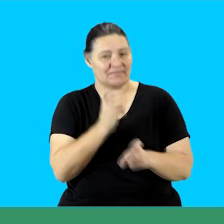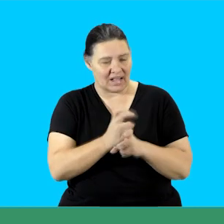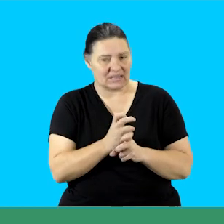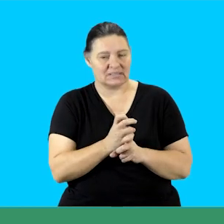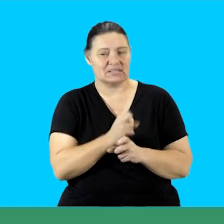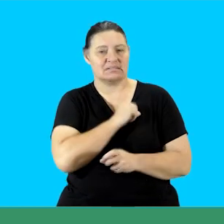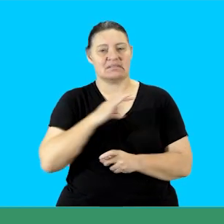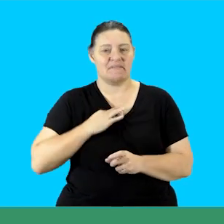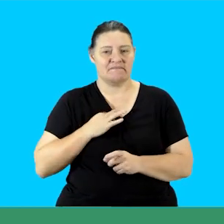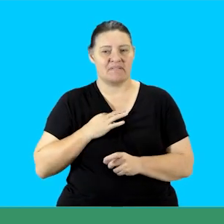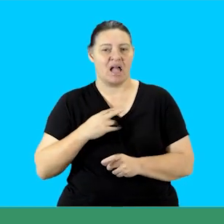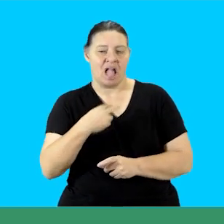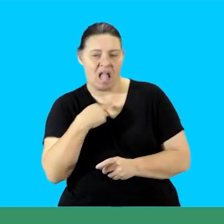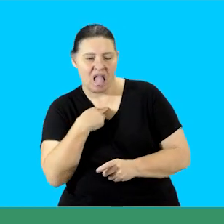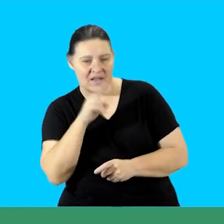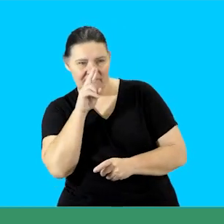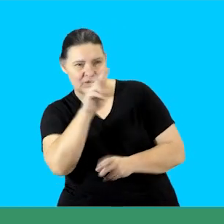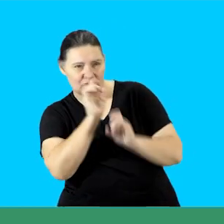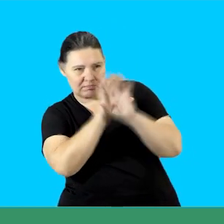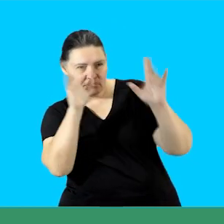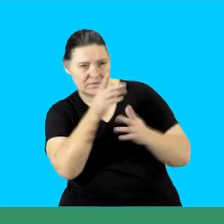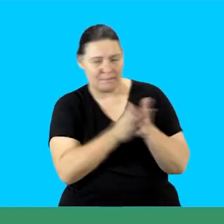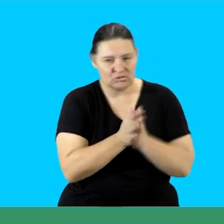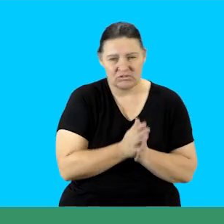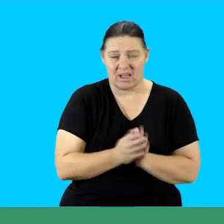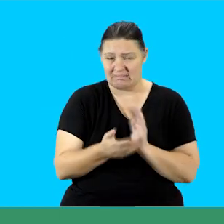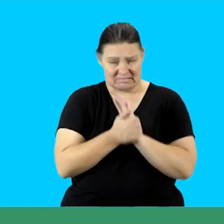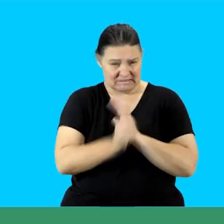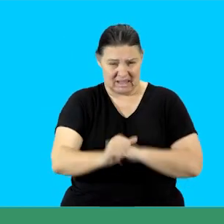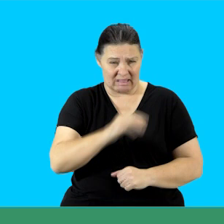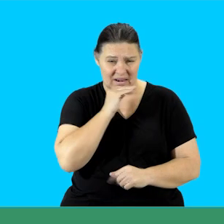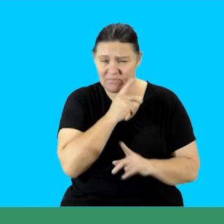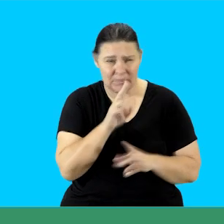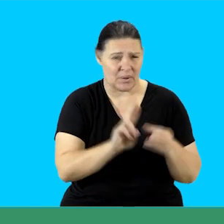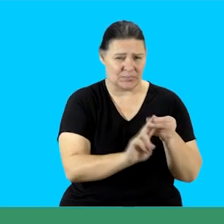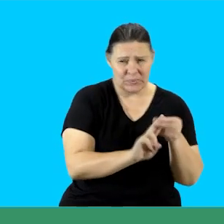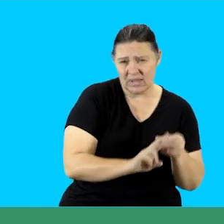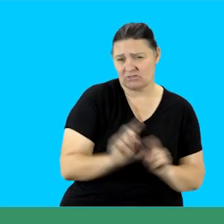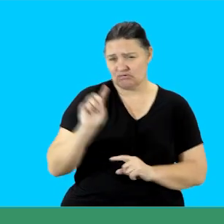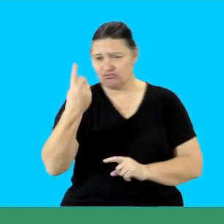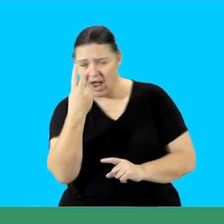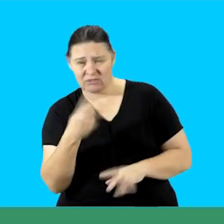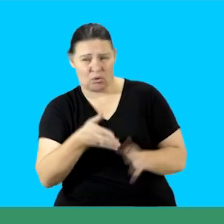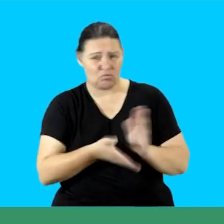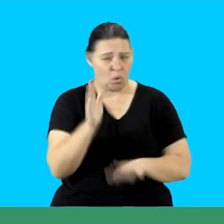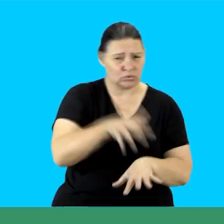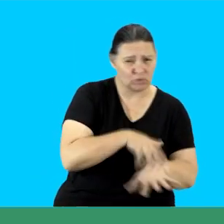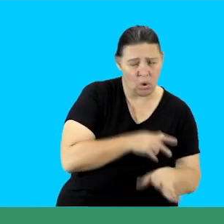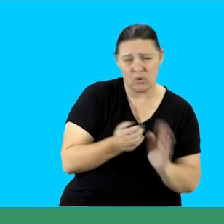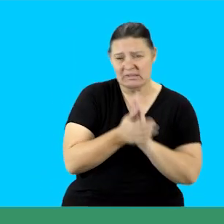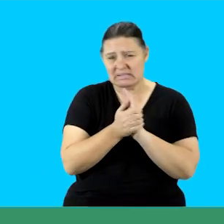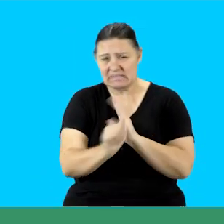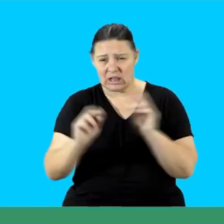We have difficult employees, lack of vision and mission, lack of adequate management skills, unions, strikes and